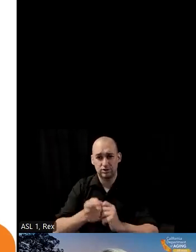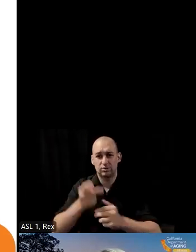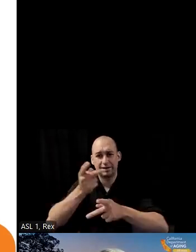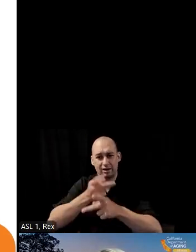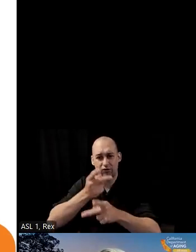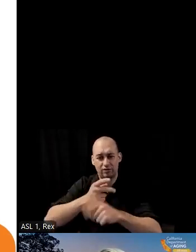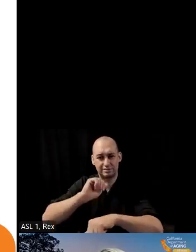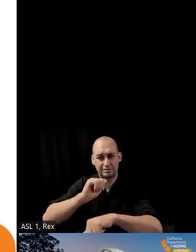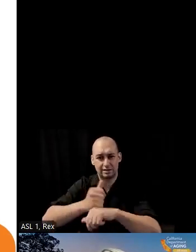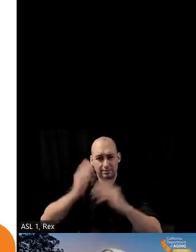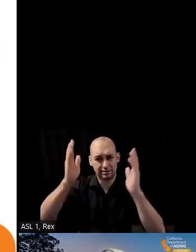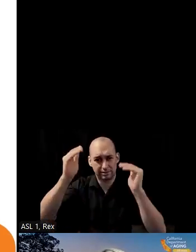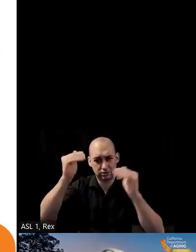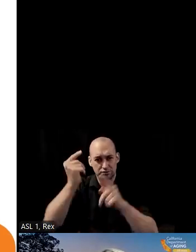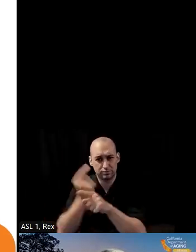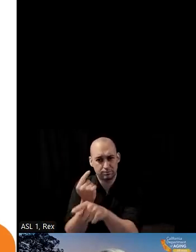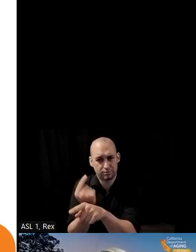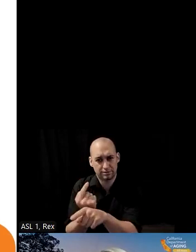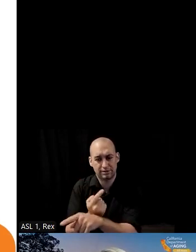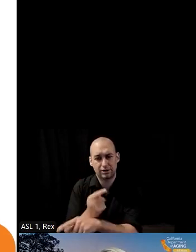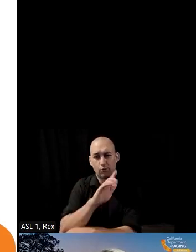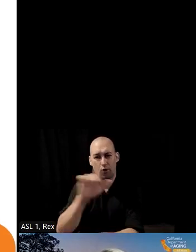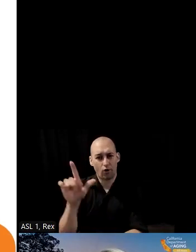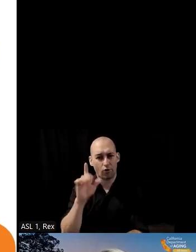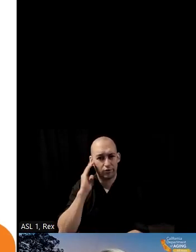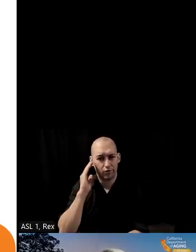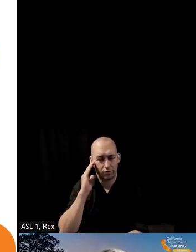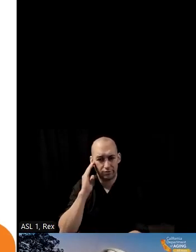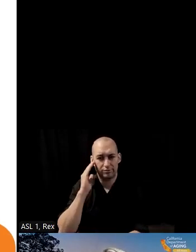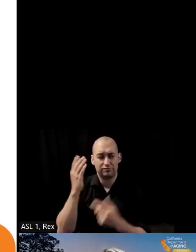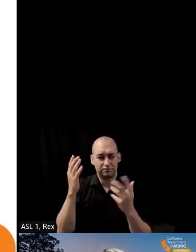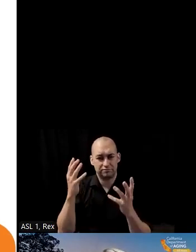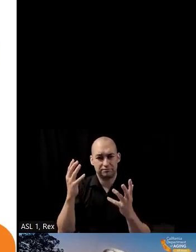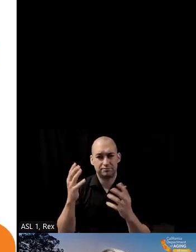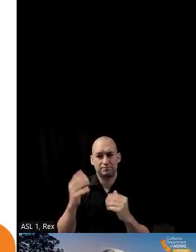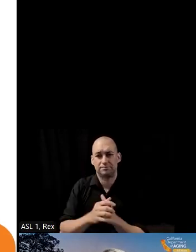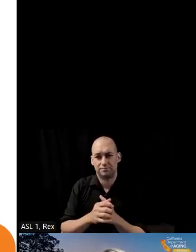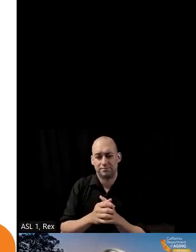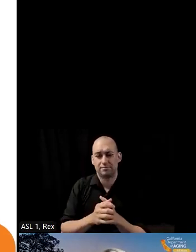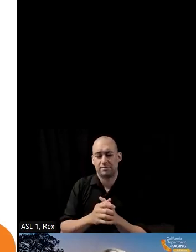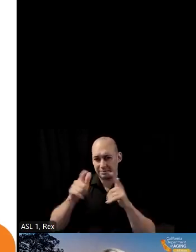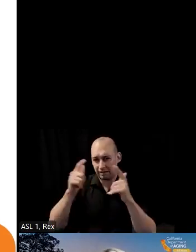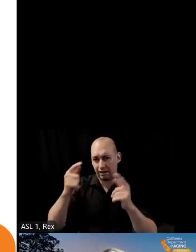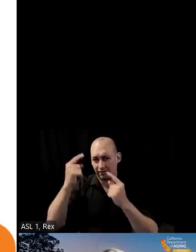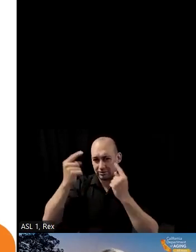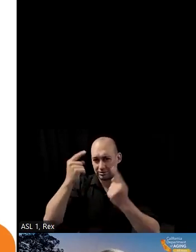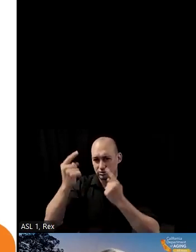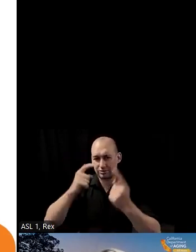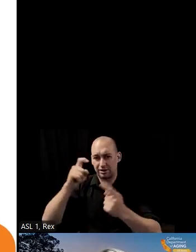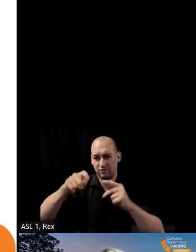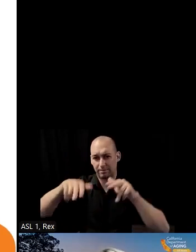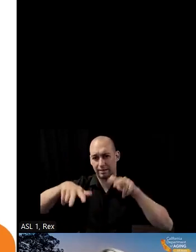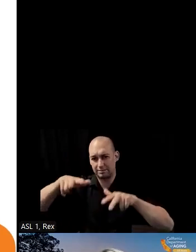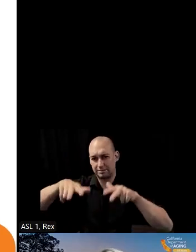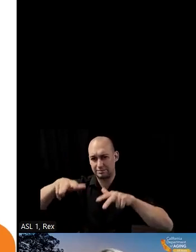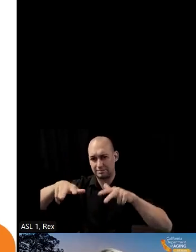setting expectations because, as you all know, there are a lot of considerations that we have to balance